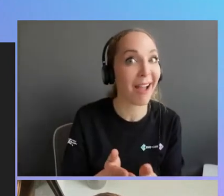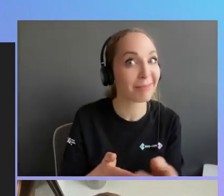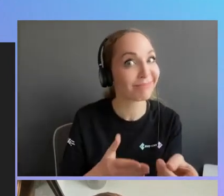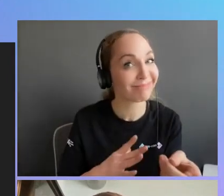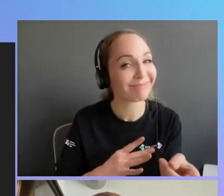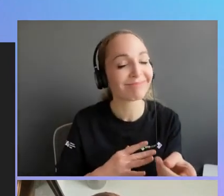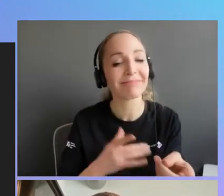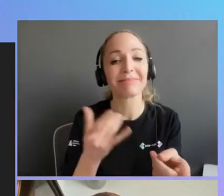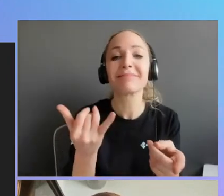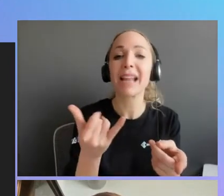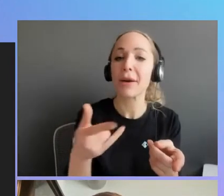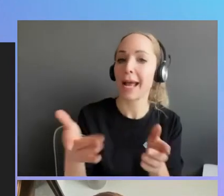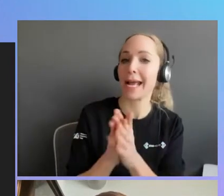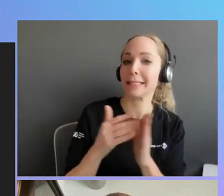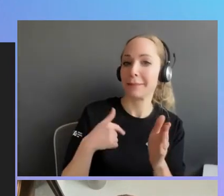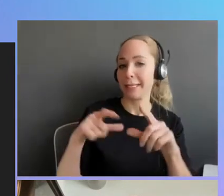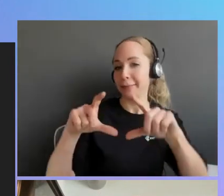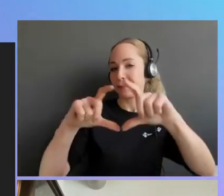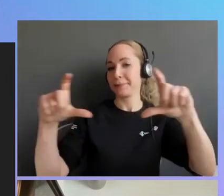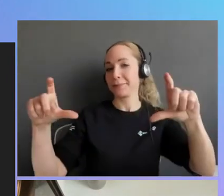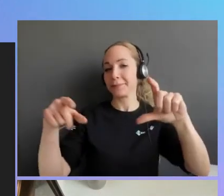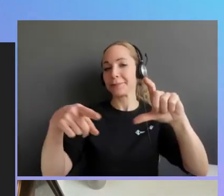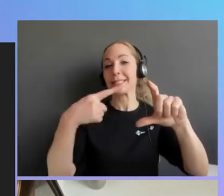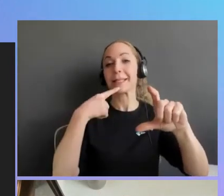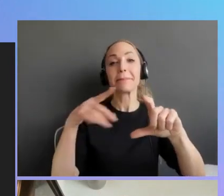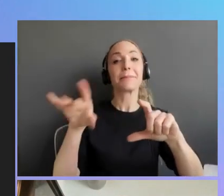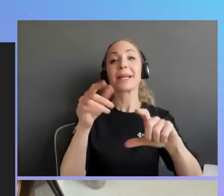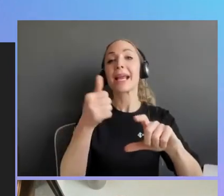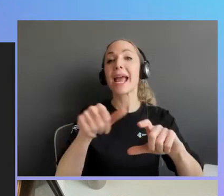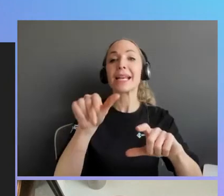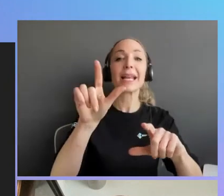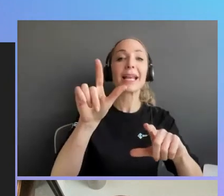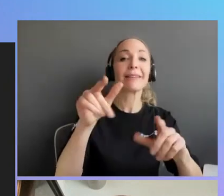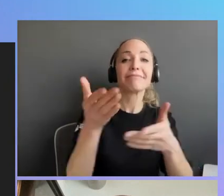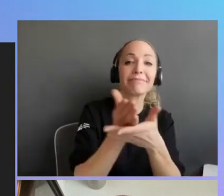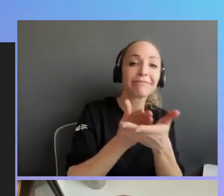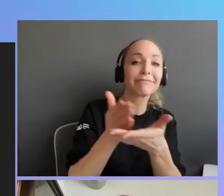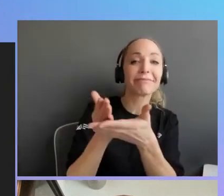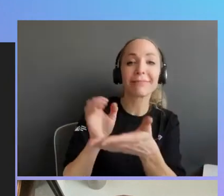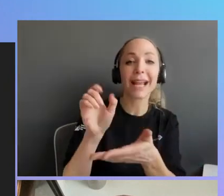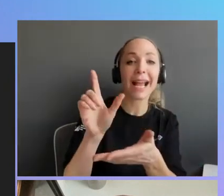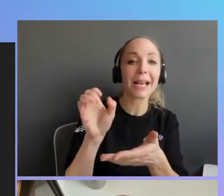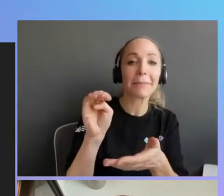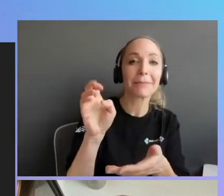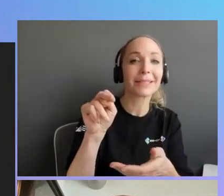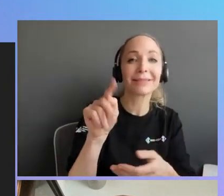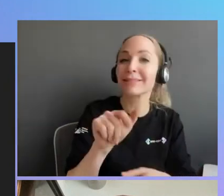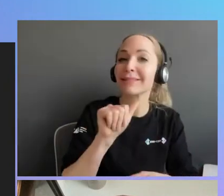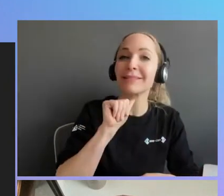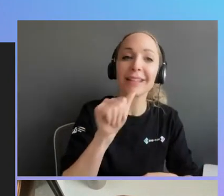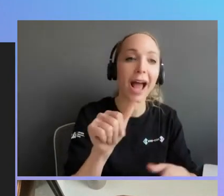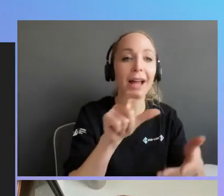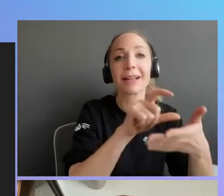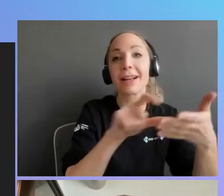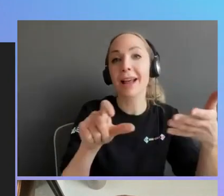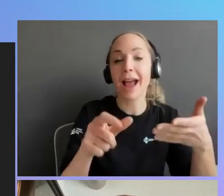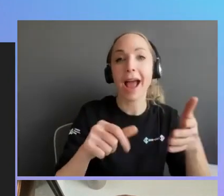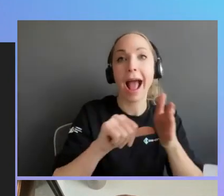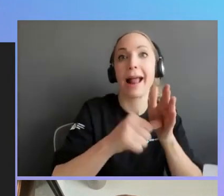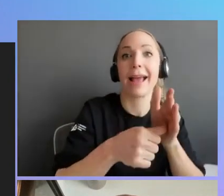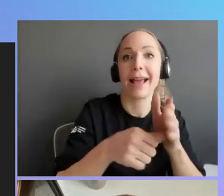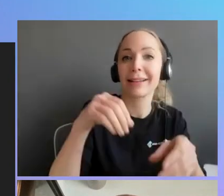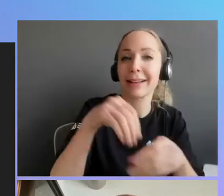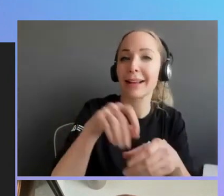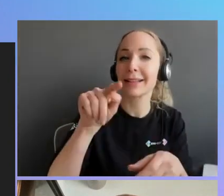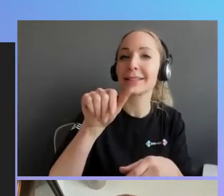any elements not already highlighted that should be in the tab order. We do convey what things are highlighted in this element selector. So if you're